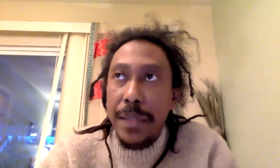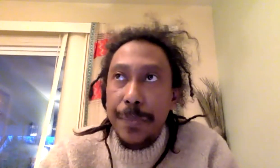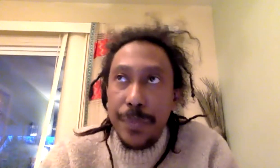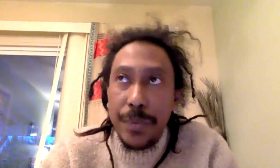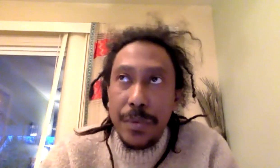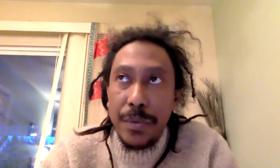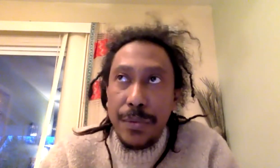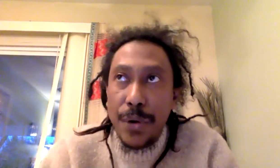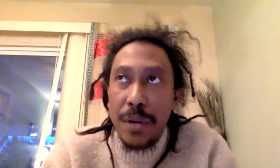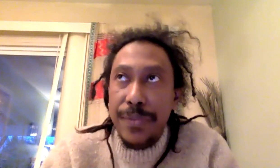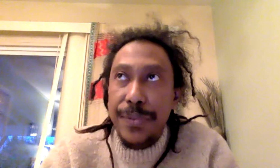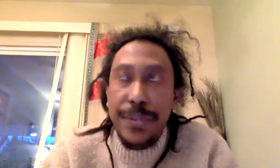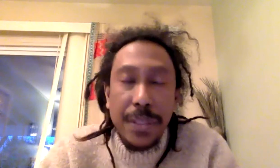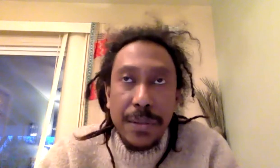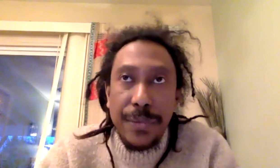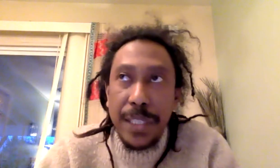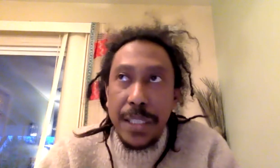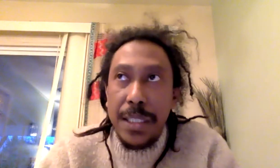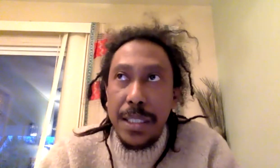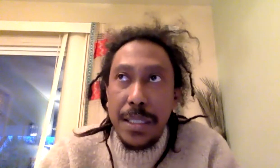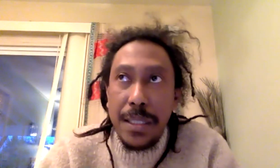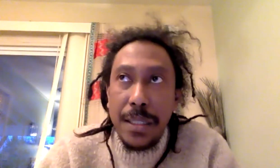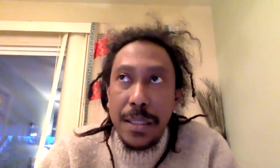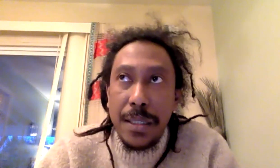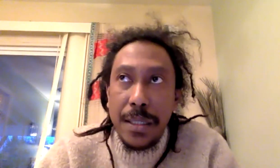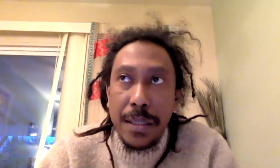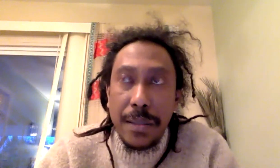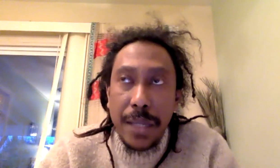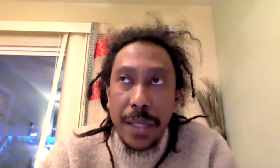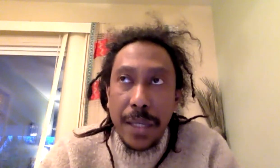then fourth things,